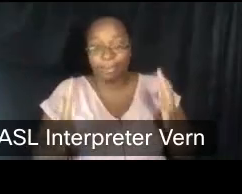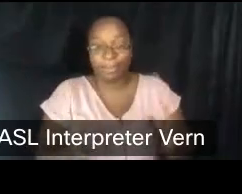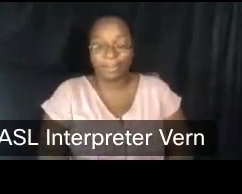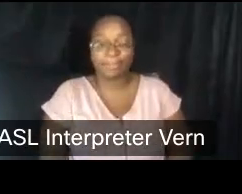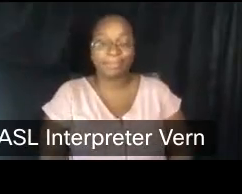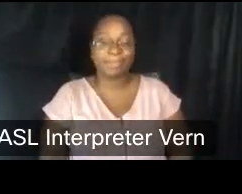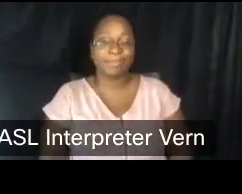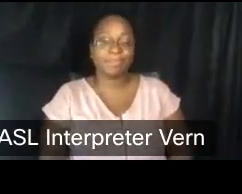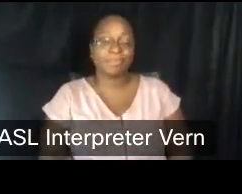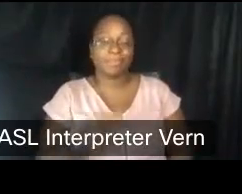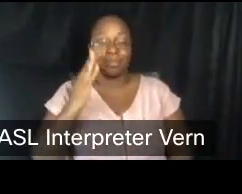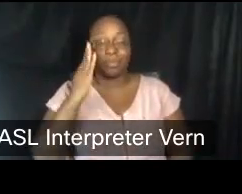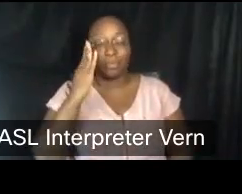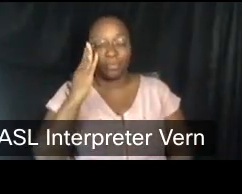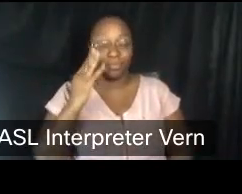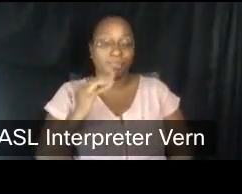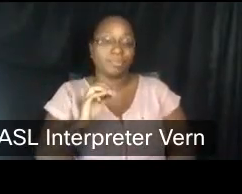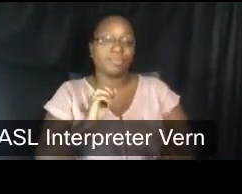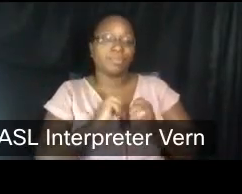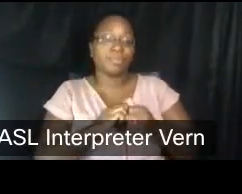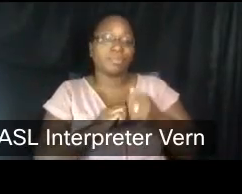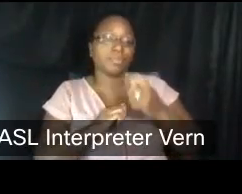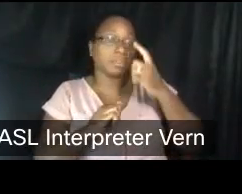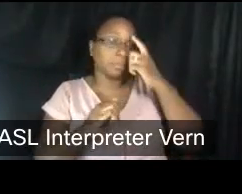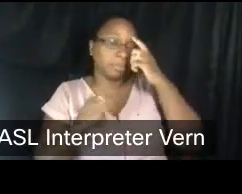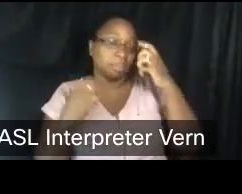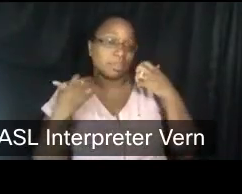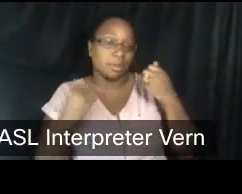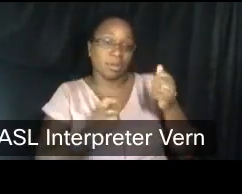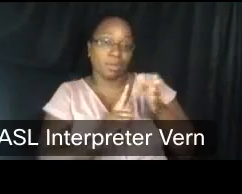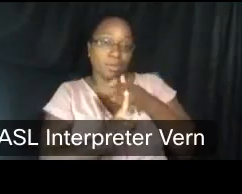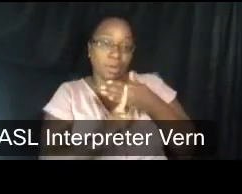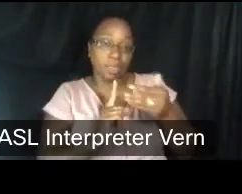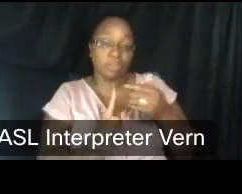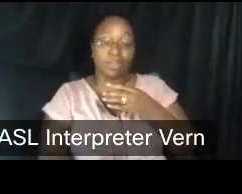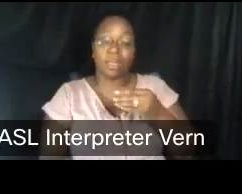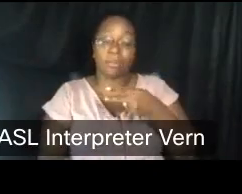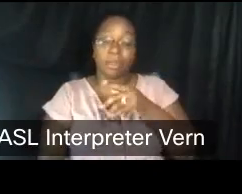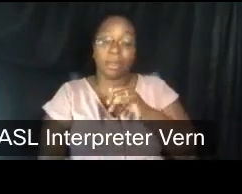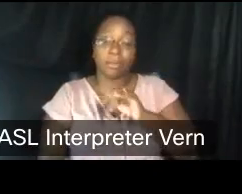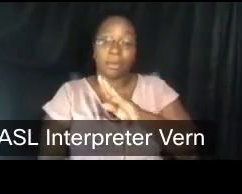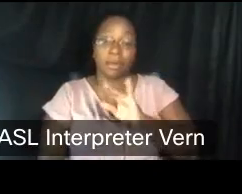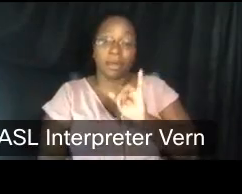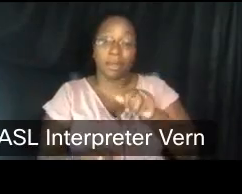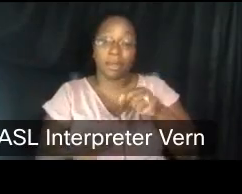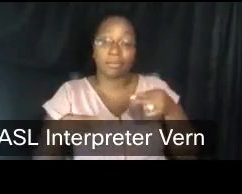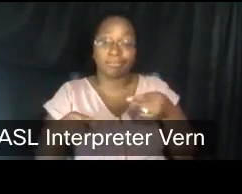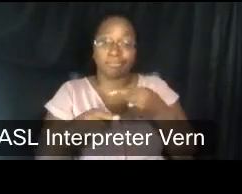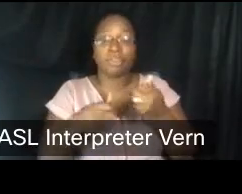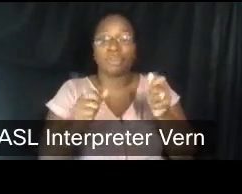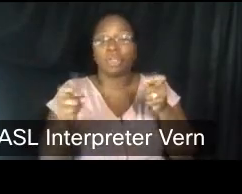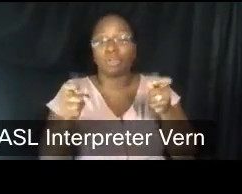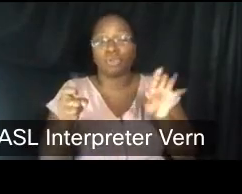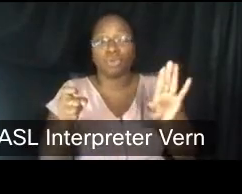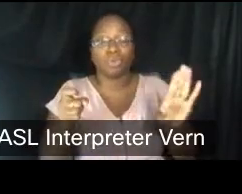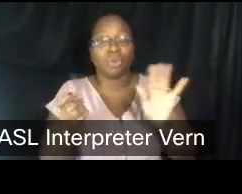Another way that mental health coercion and partner-inflicted brain injury intersect is through the control of medication. And so this